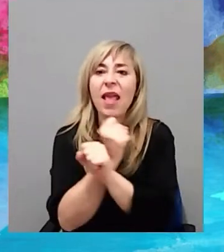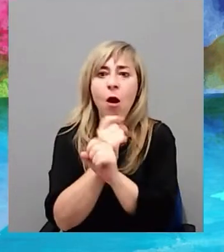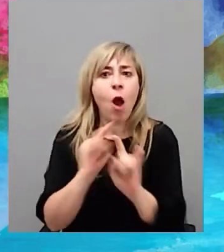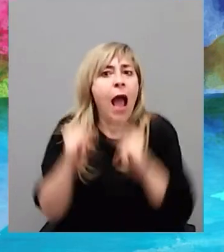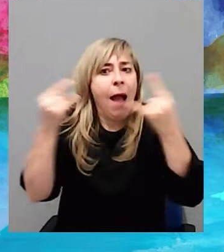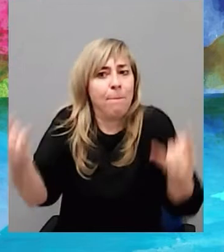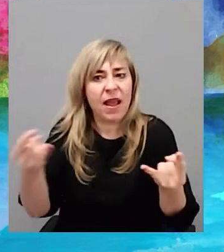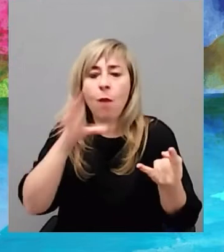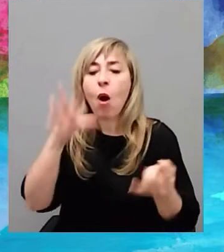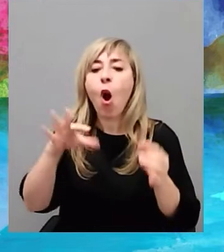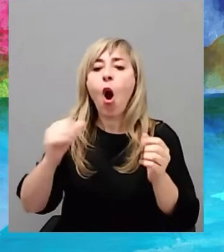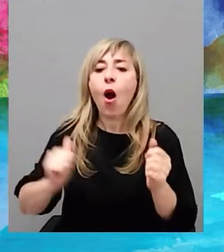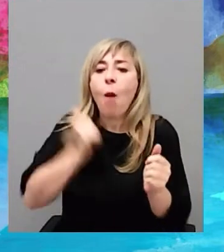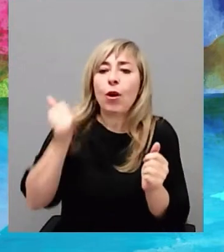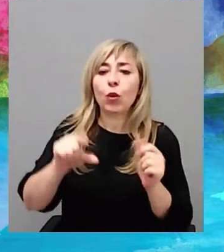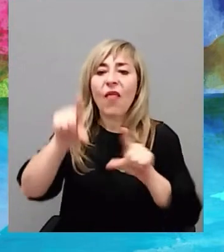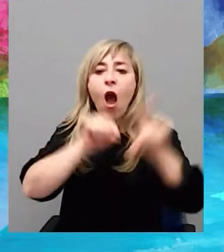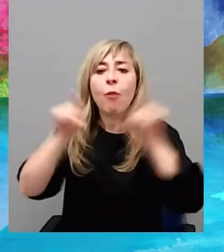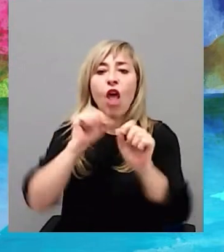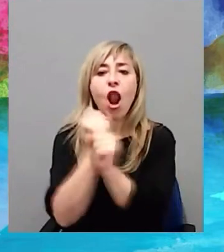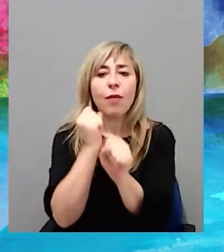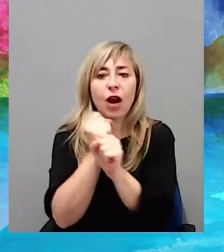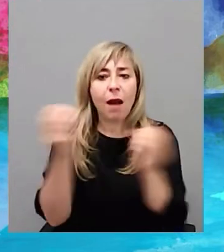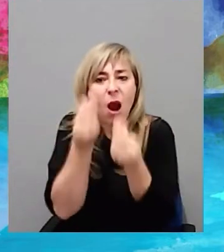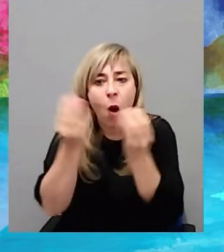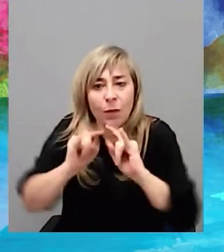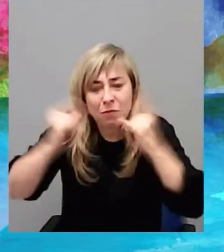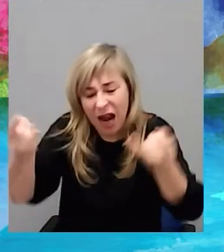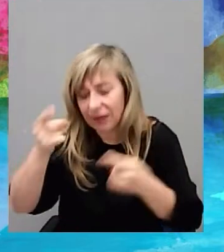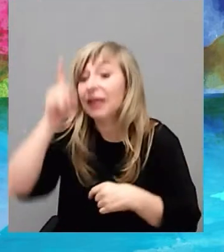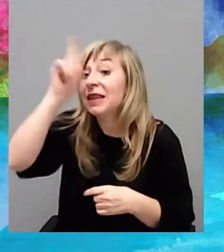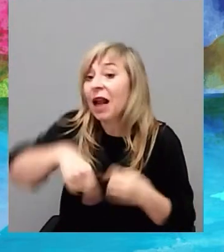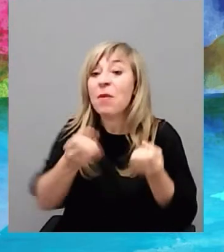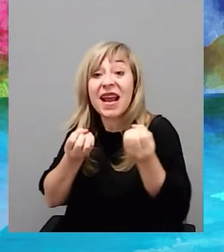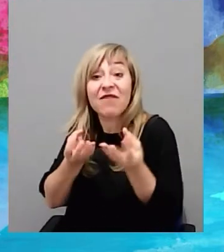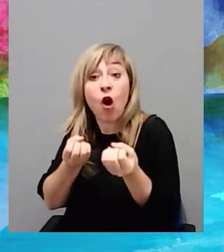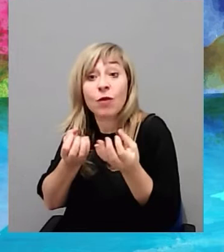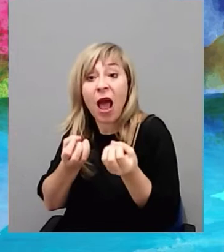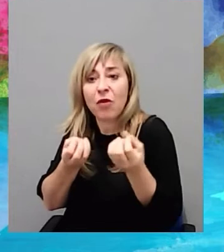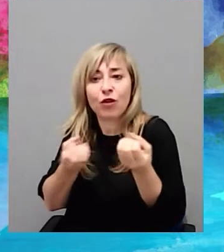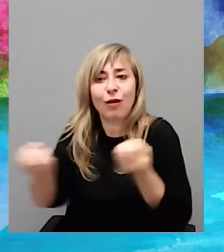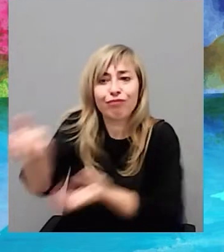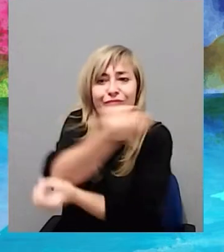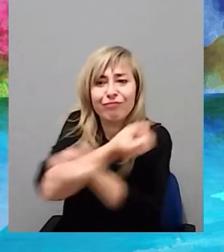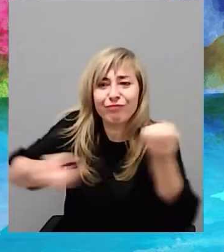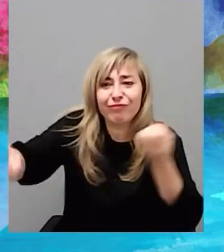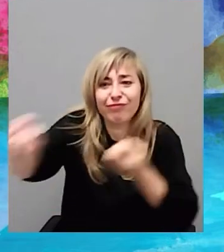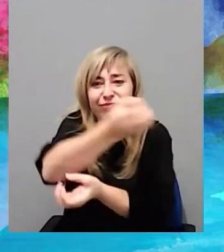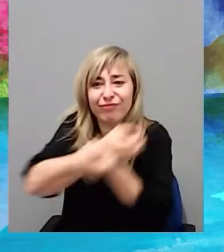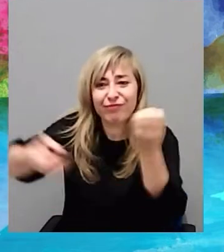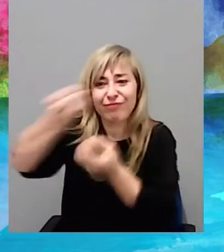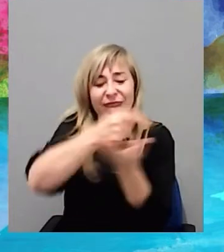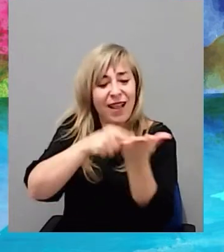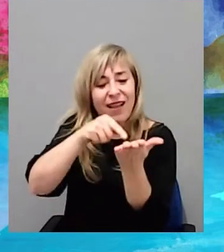more labor profiles, and movement becomes more intelligent because there's a movement of information, and this can be